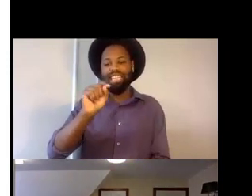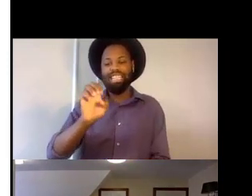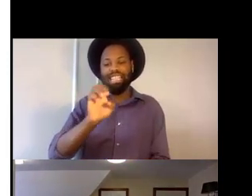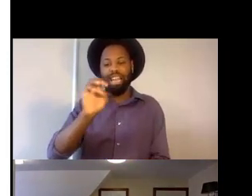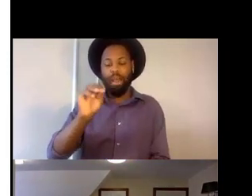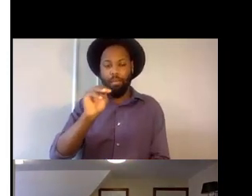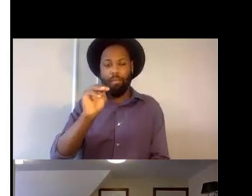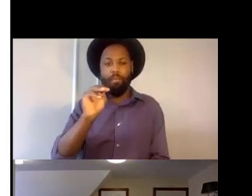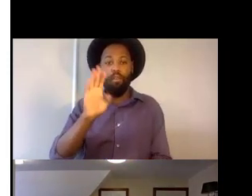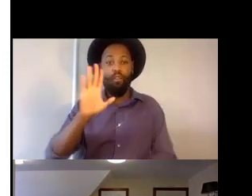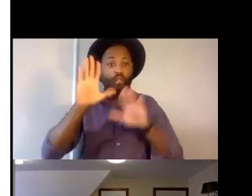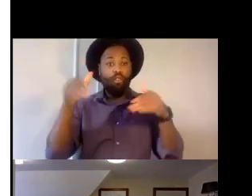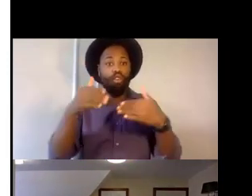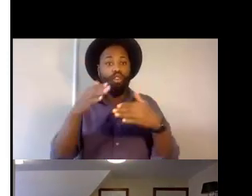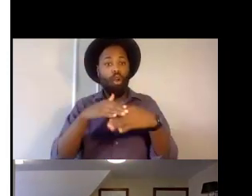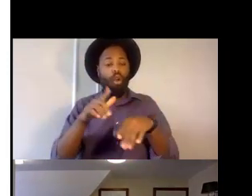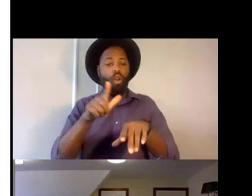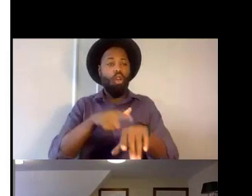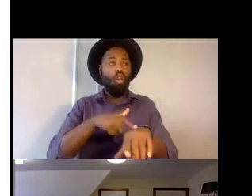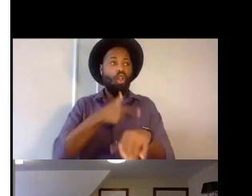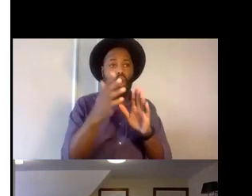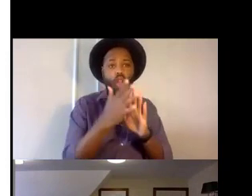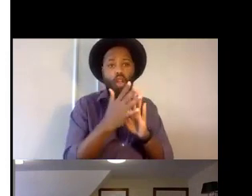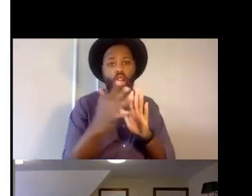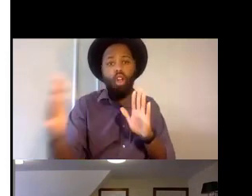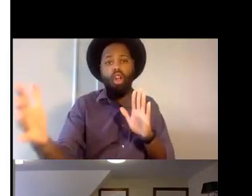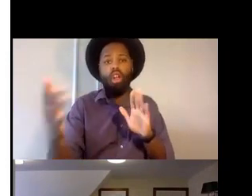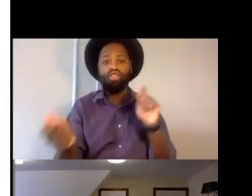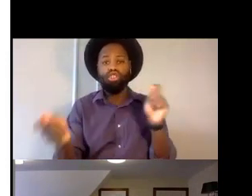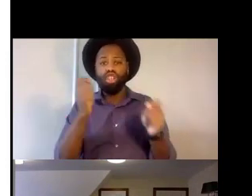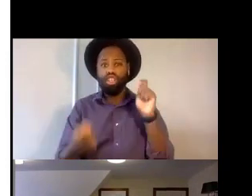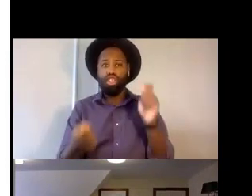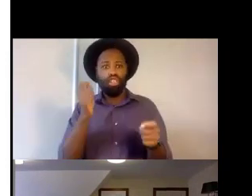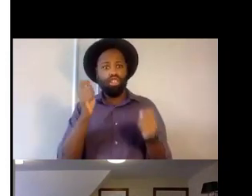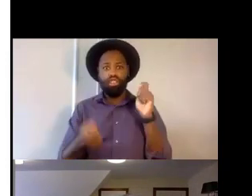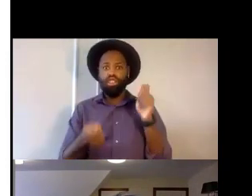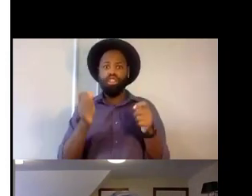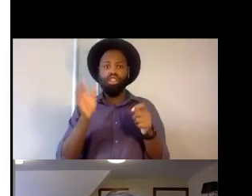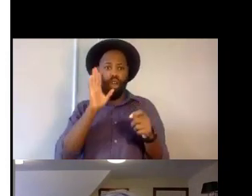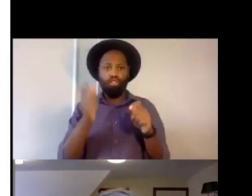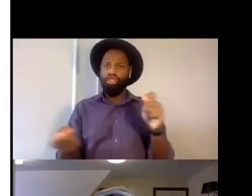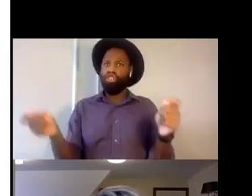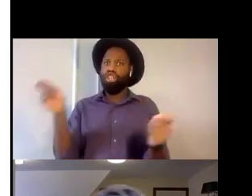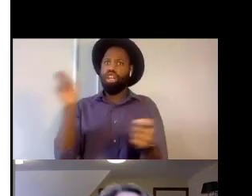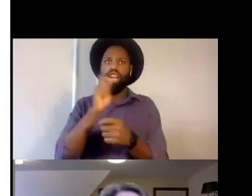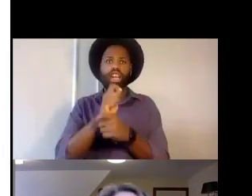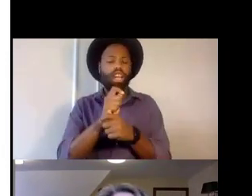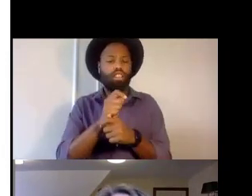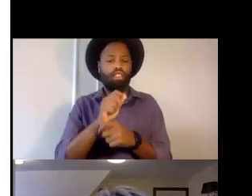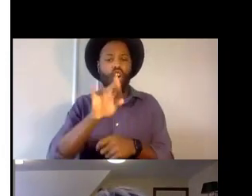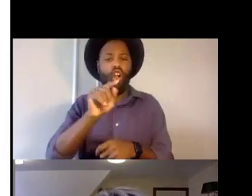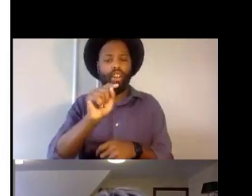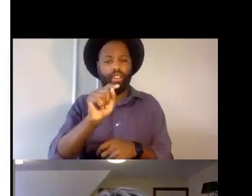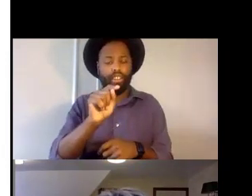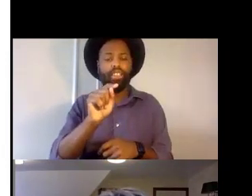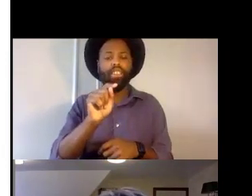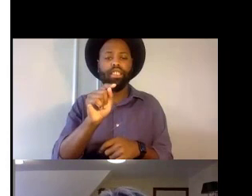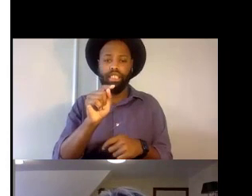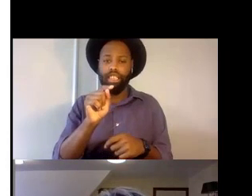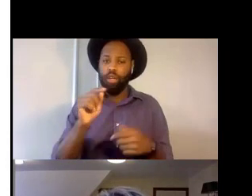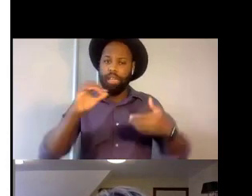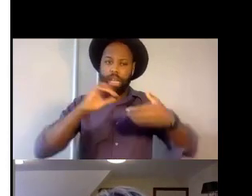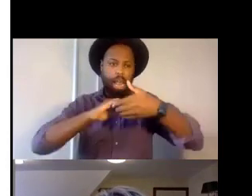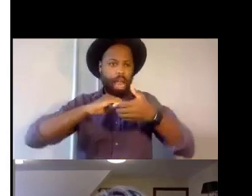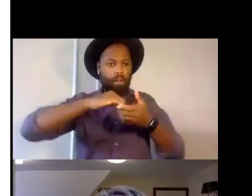long-term changes that would transform the community at RIT. It was collaborative, it was cross-college,